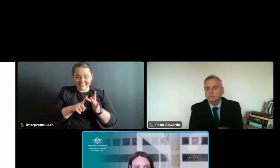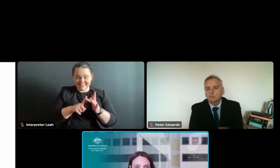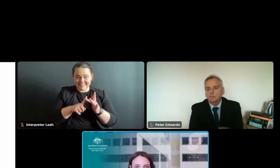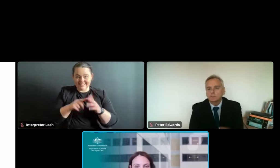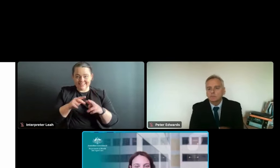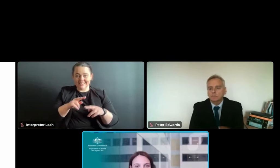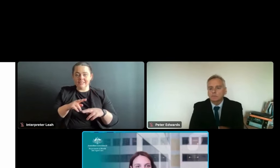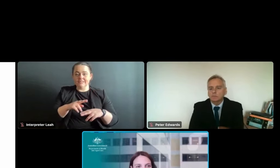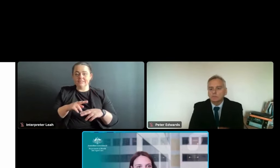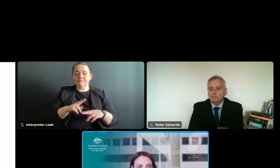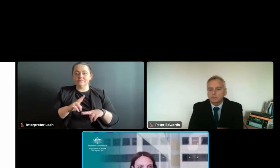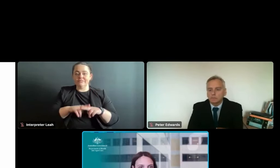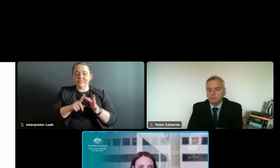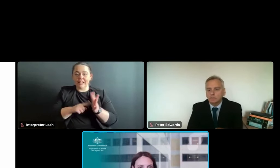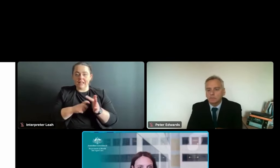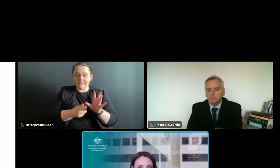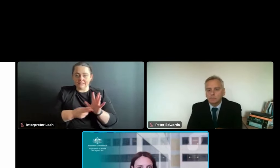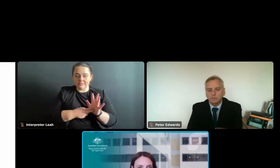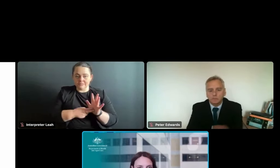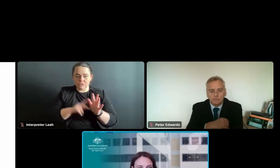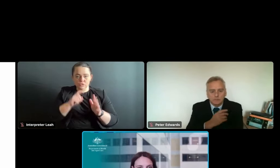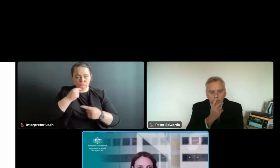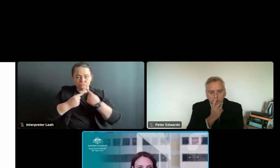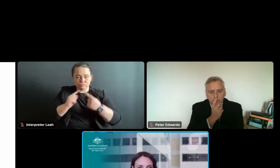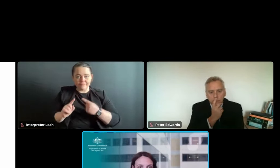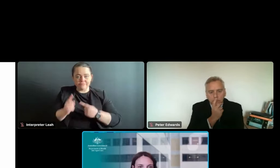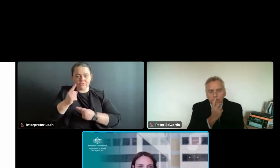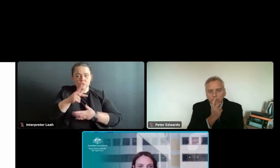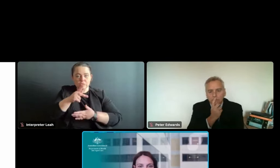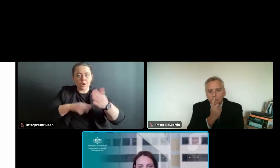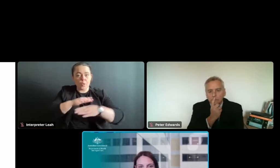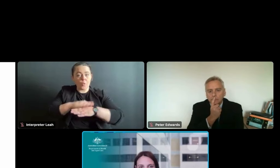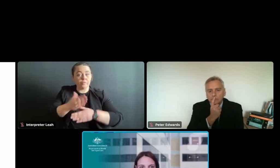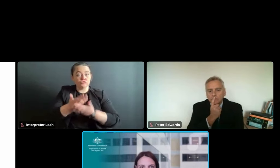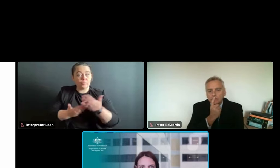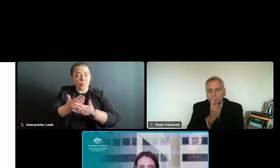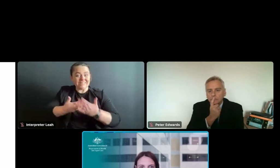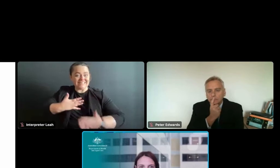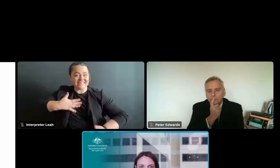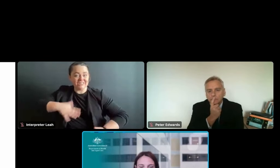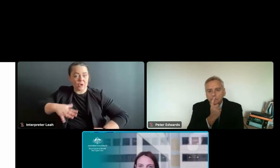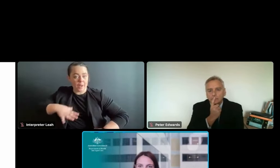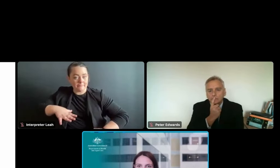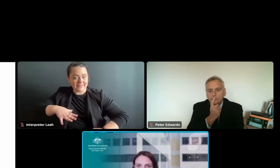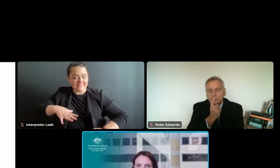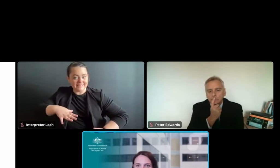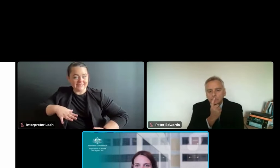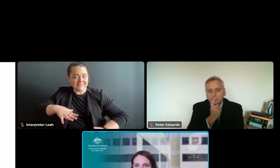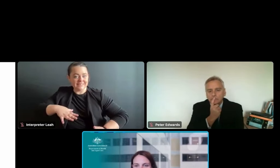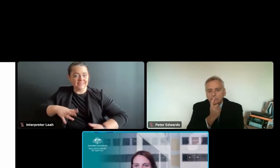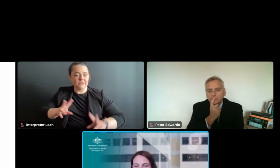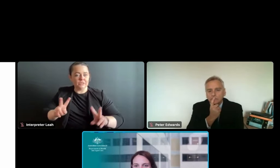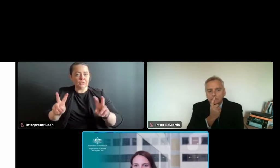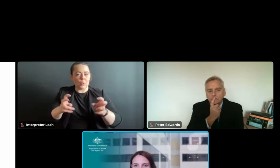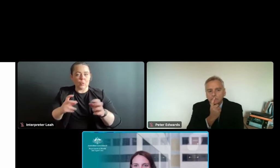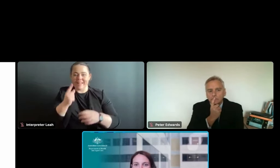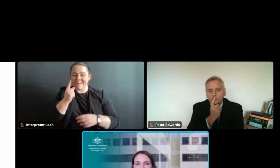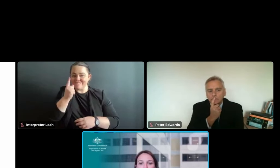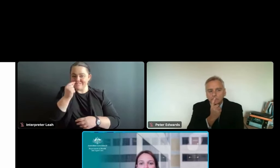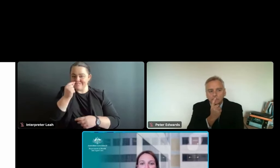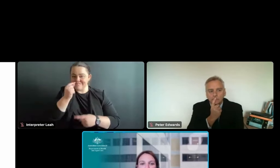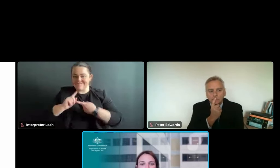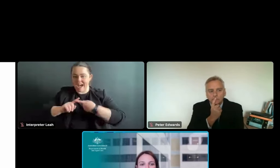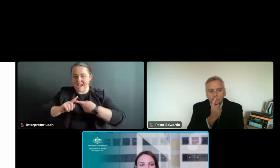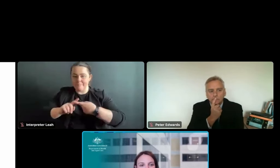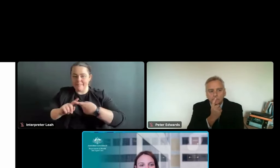first section of the reporting requirements, which is what we're referring to as the viability and